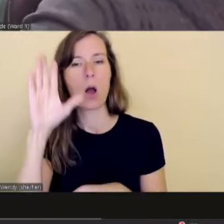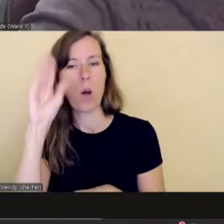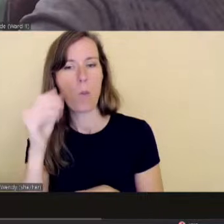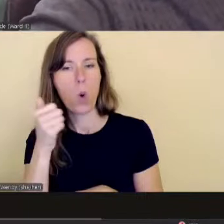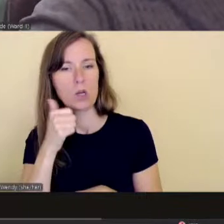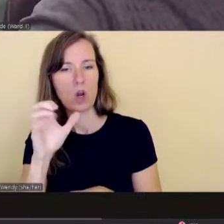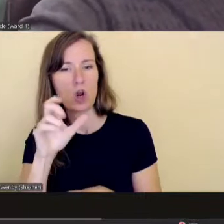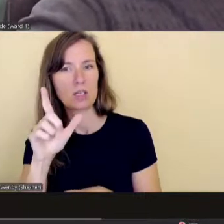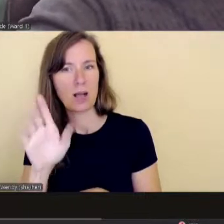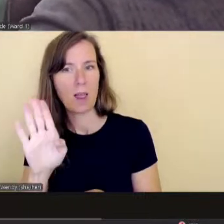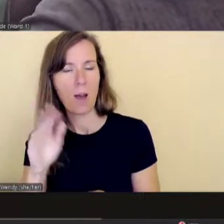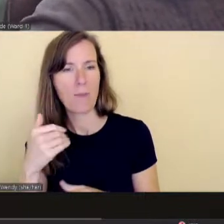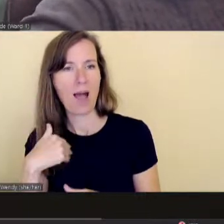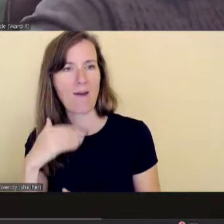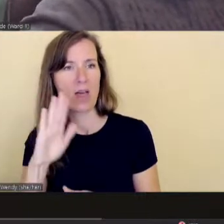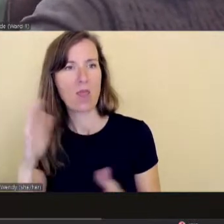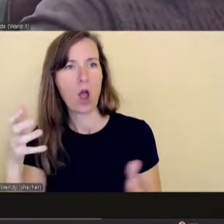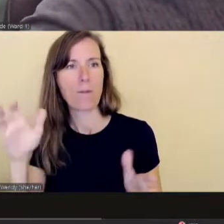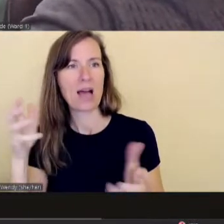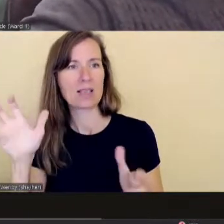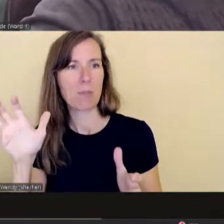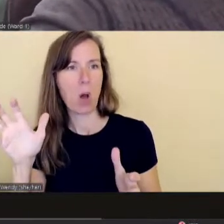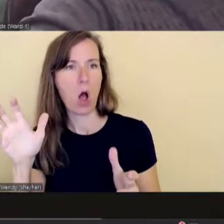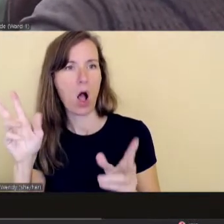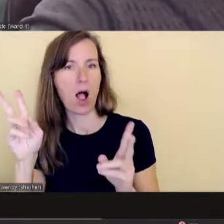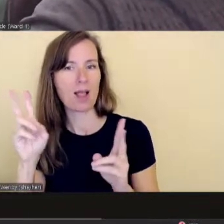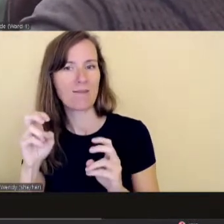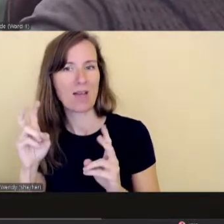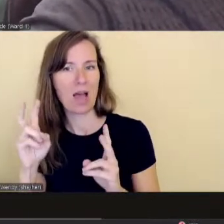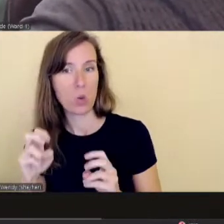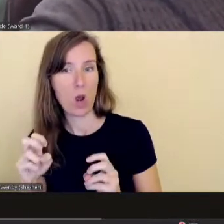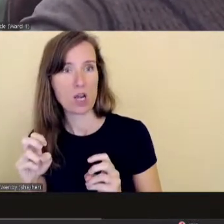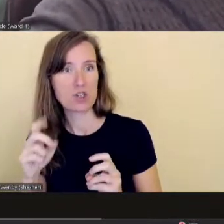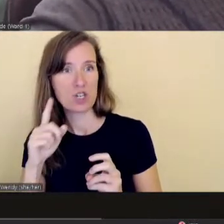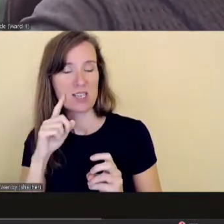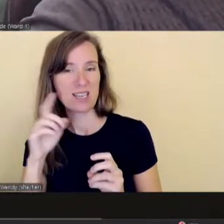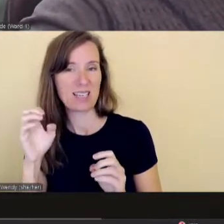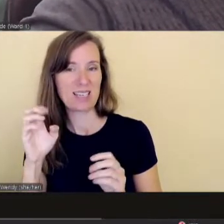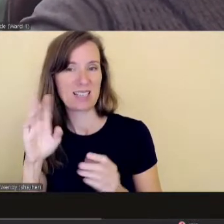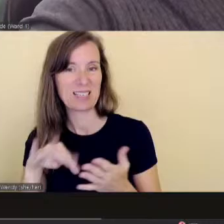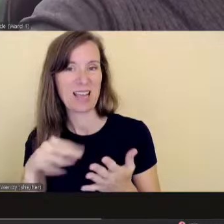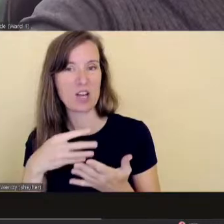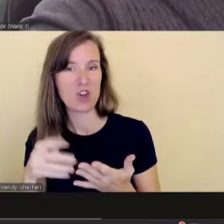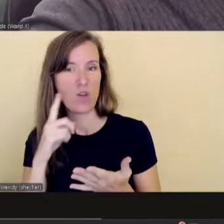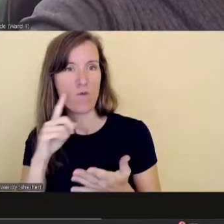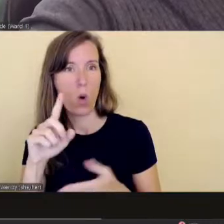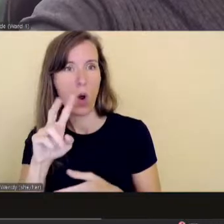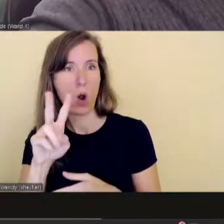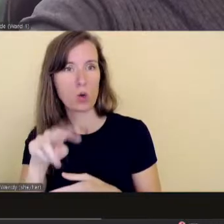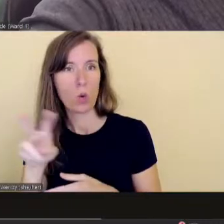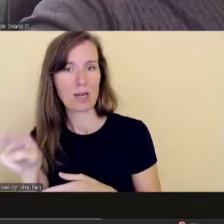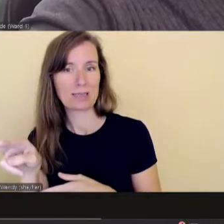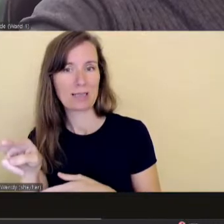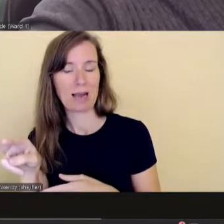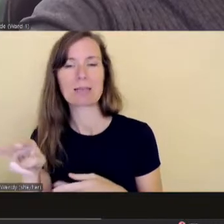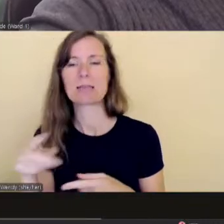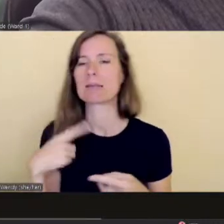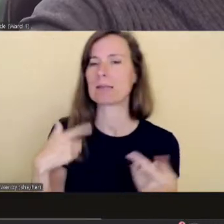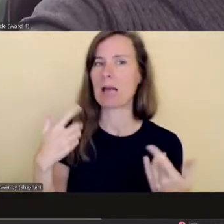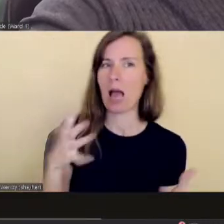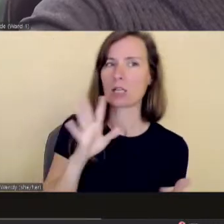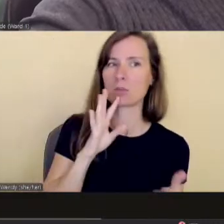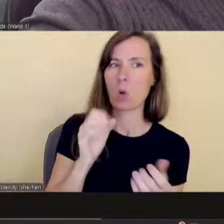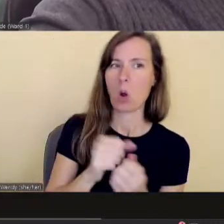their basketball evaluations, and they at least had them scheduled for the 22nd. I've spoken to the president of the Boys and Girls Club, and